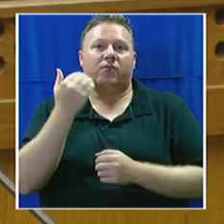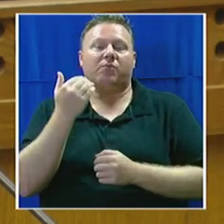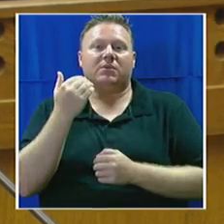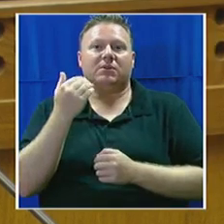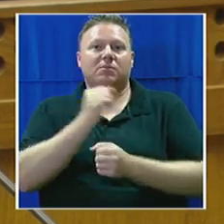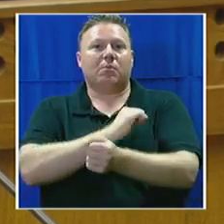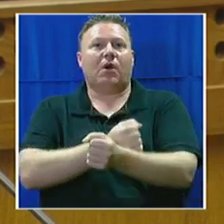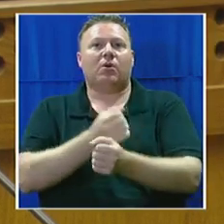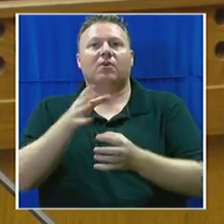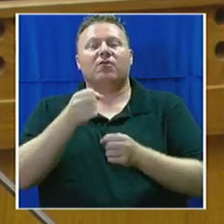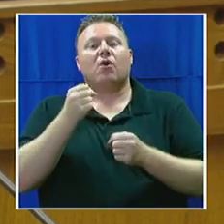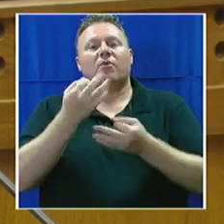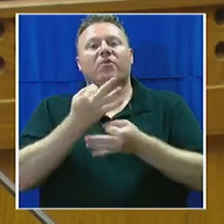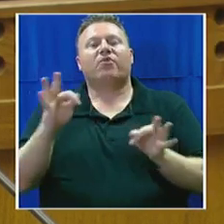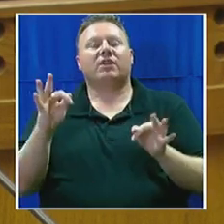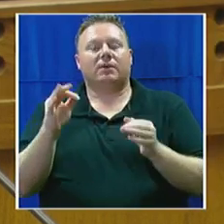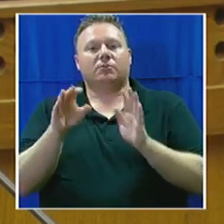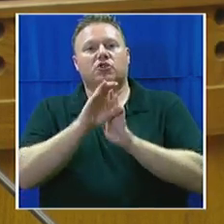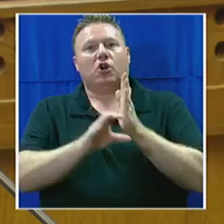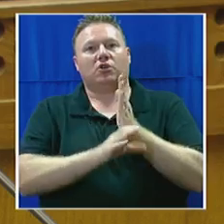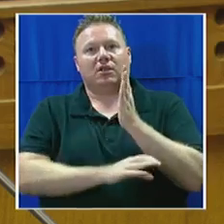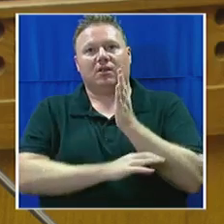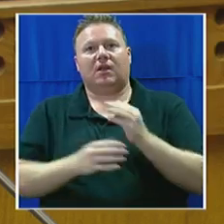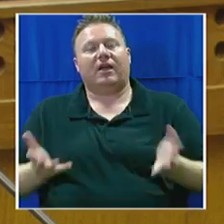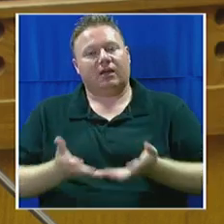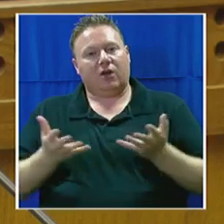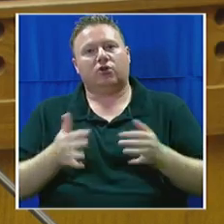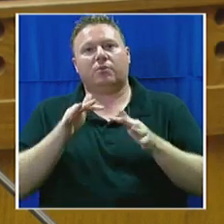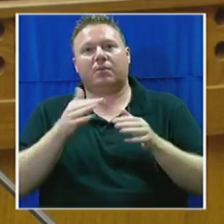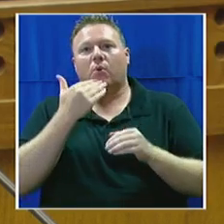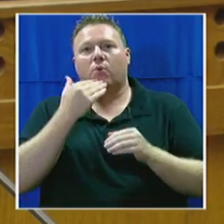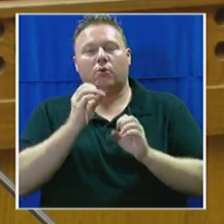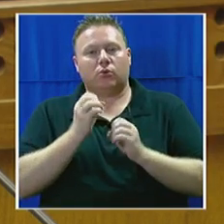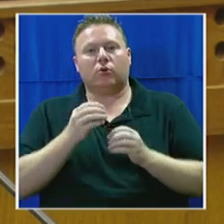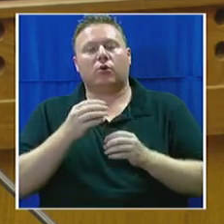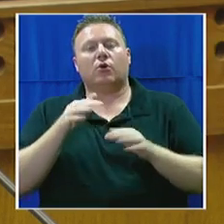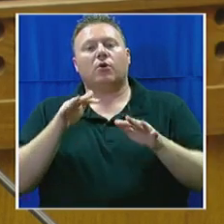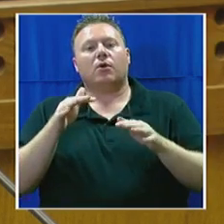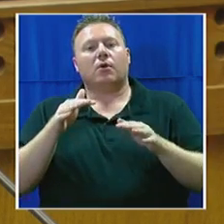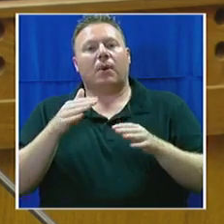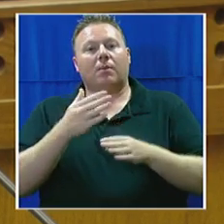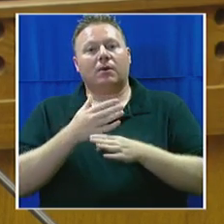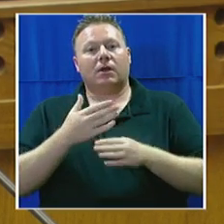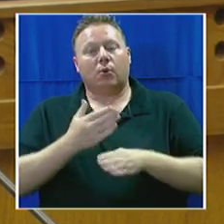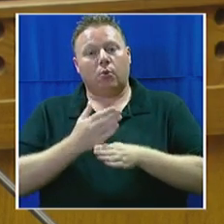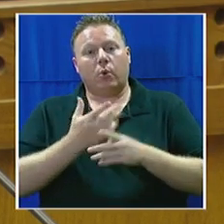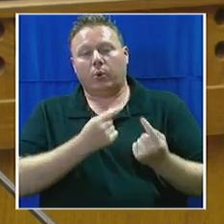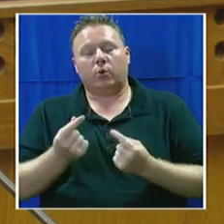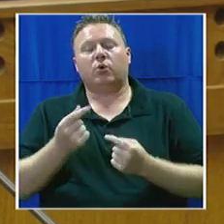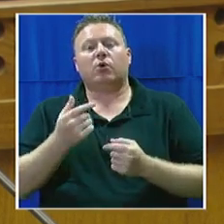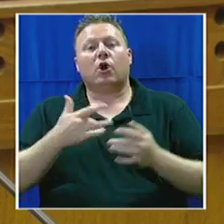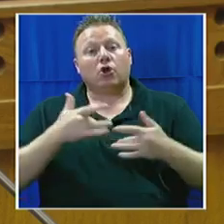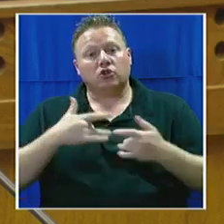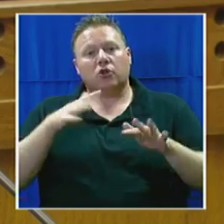Charter, has always encouraged and expected those that are deployed in public office to put concerns of the people